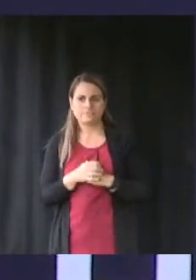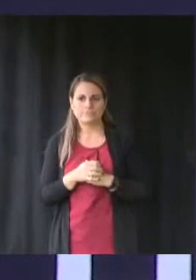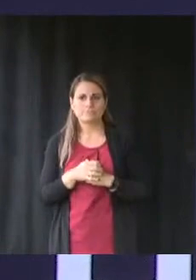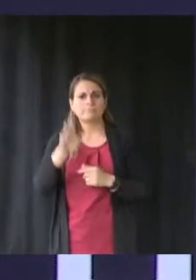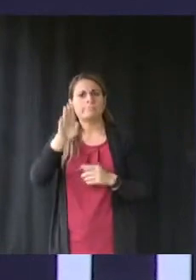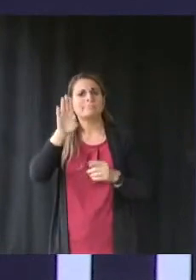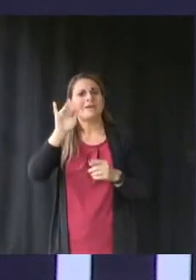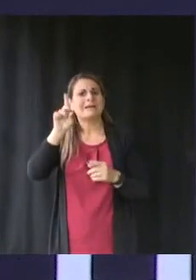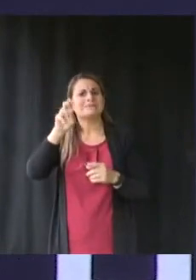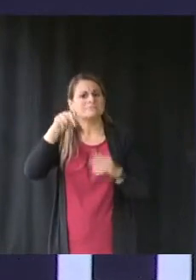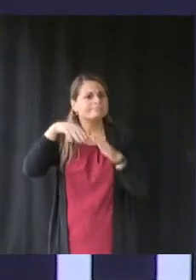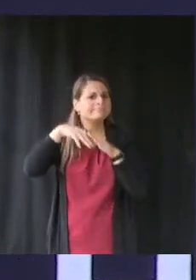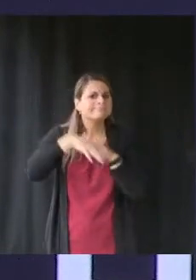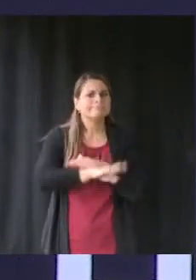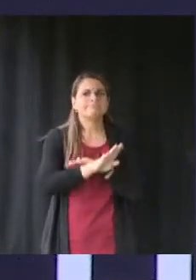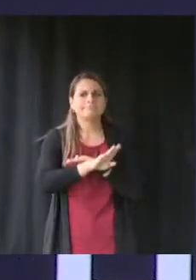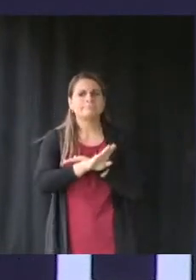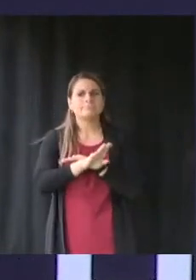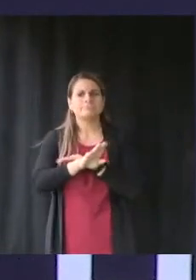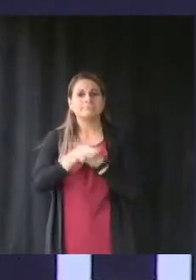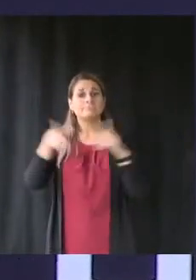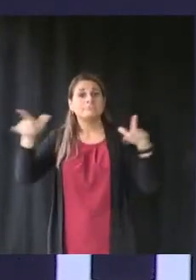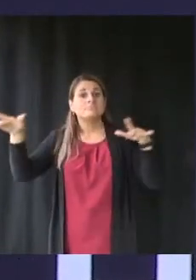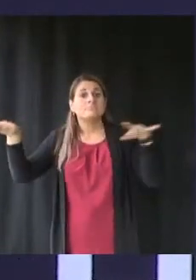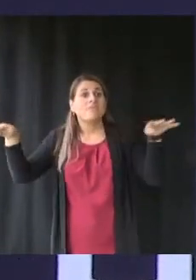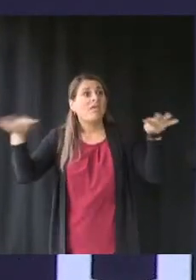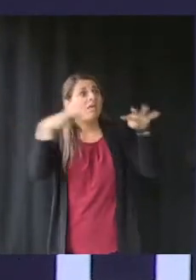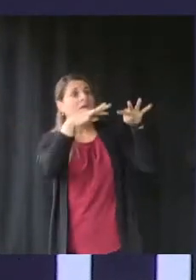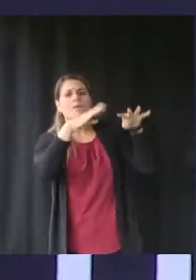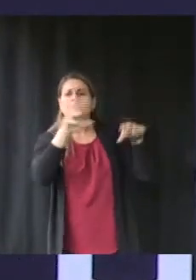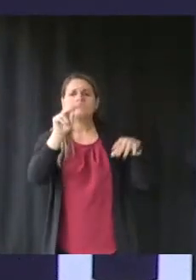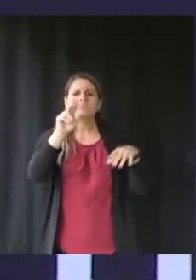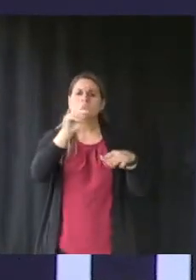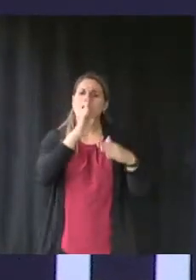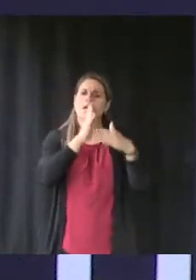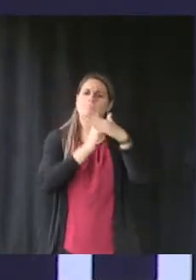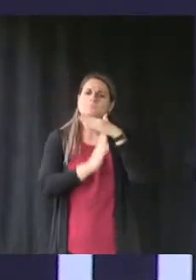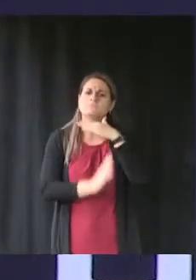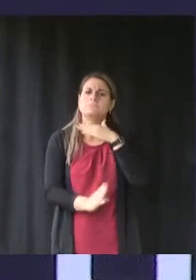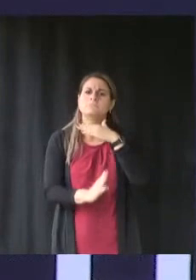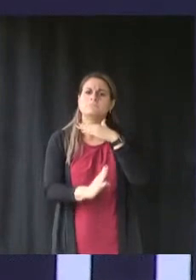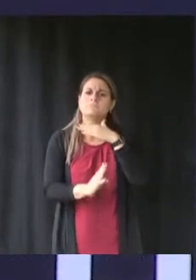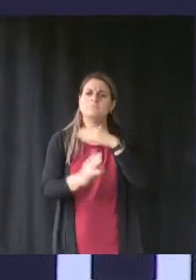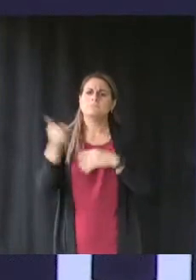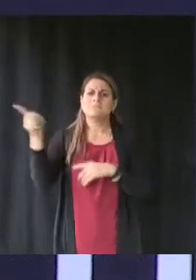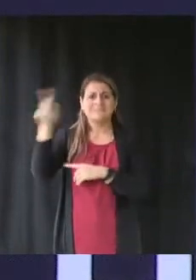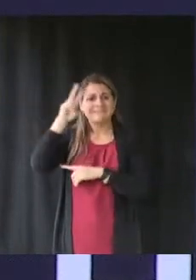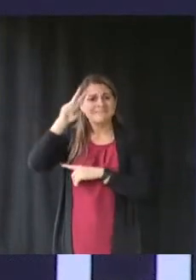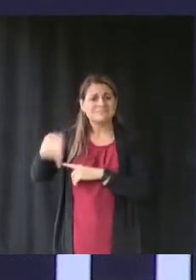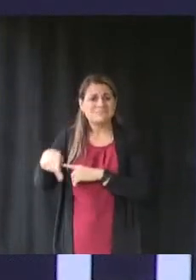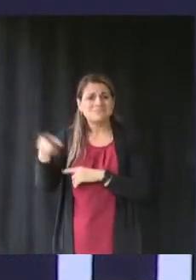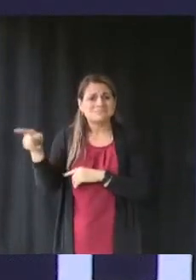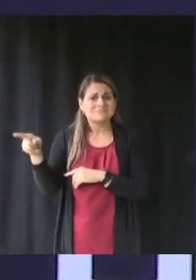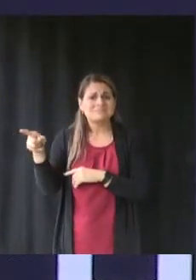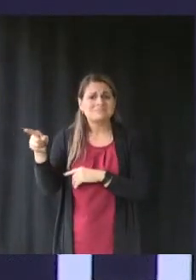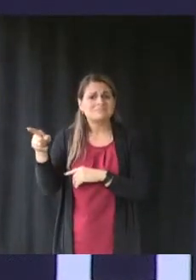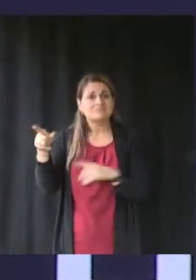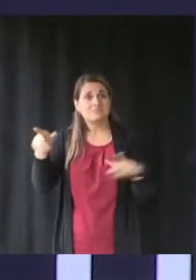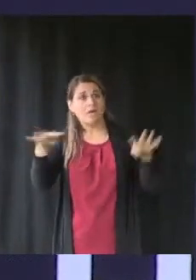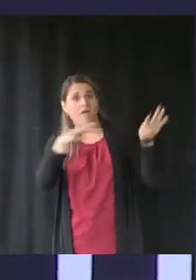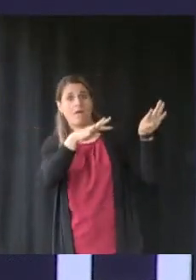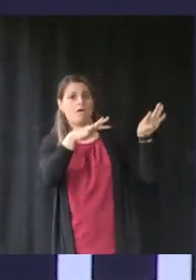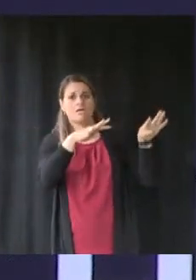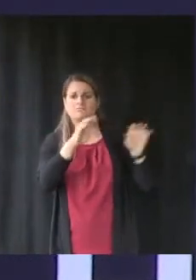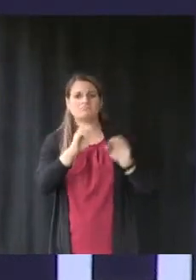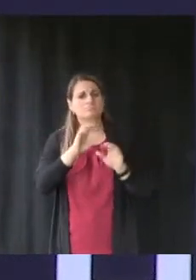funeral home? It was then the Vice President of the United States, Joe Biden. When my older brother was diagnosed with cancer,